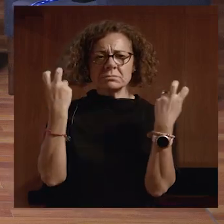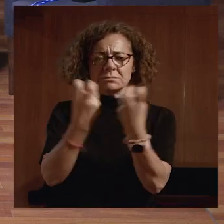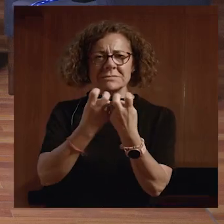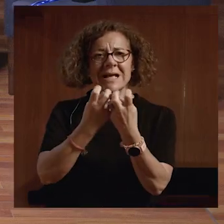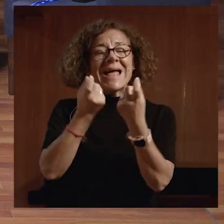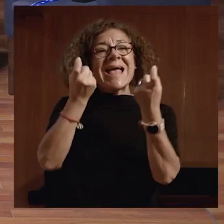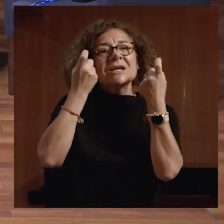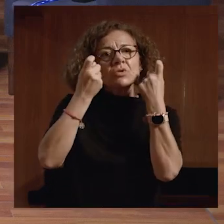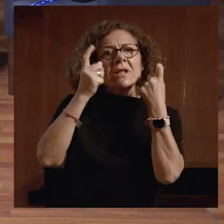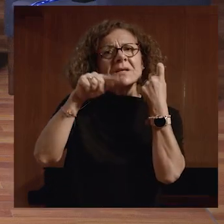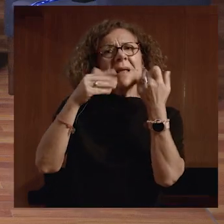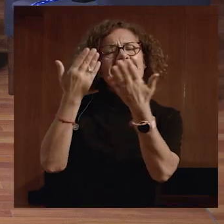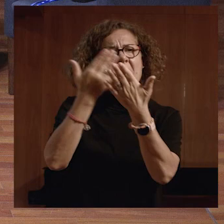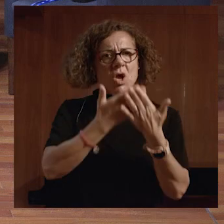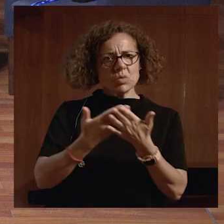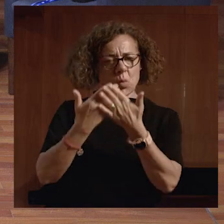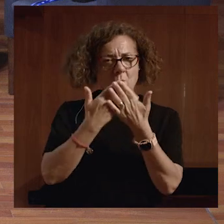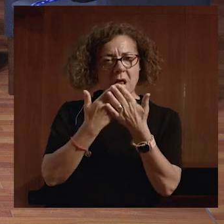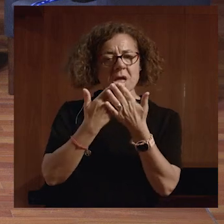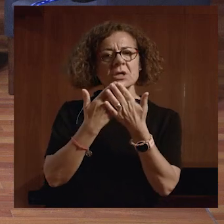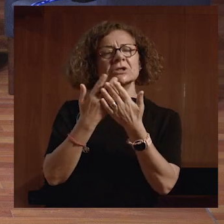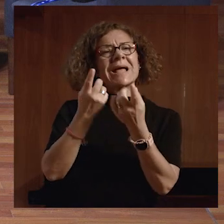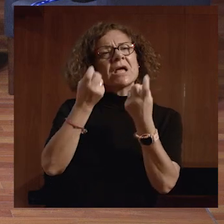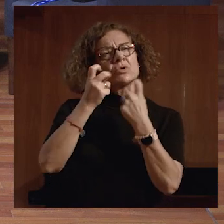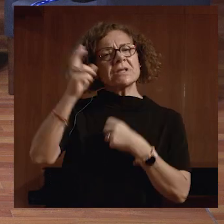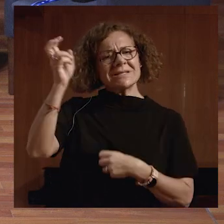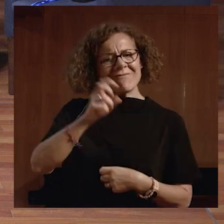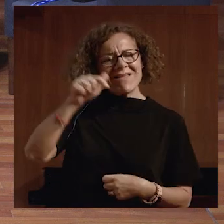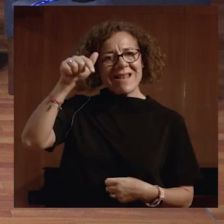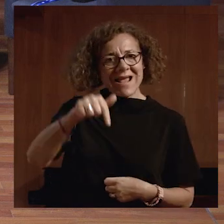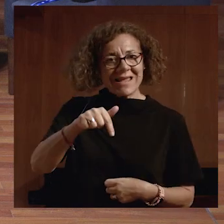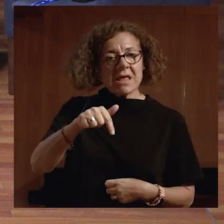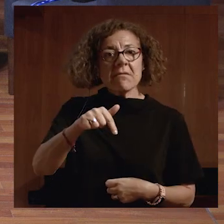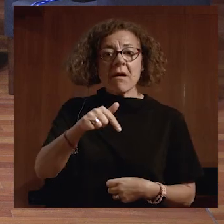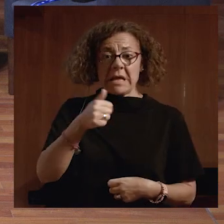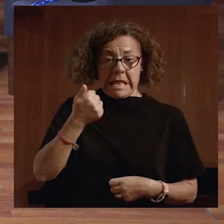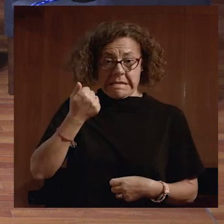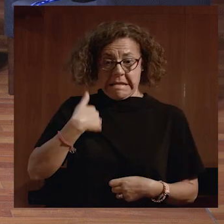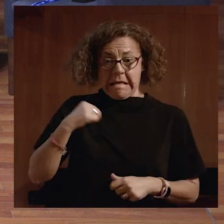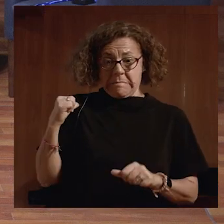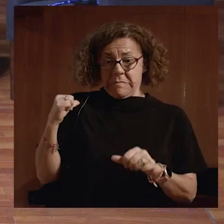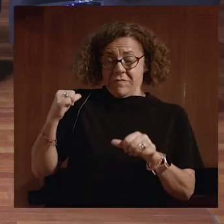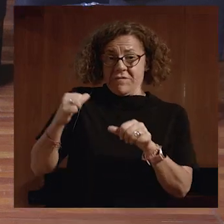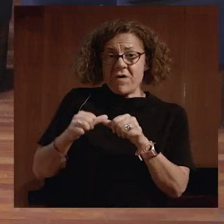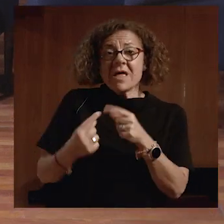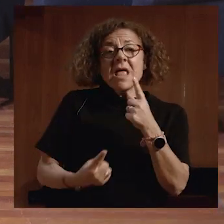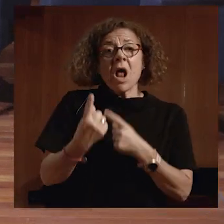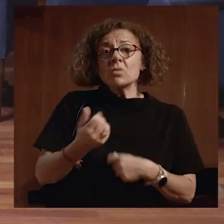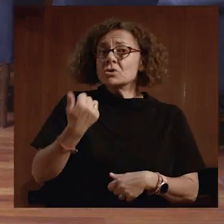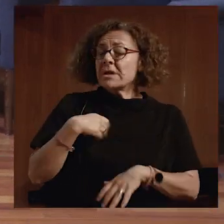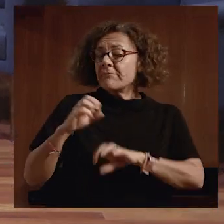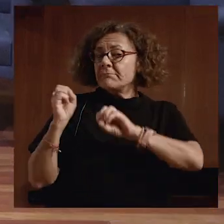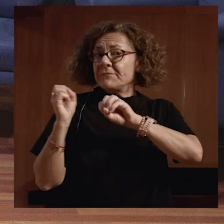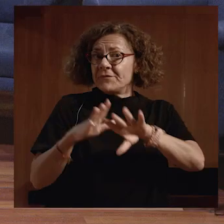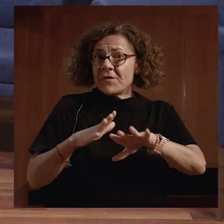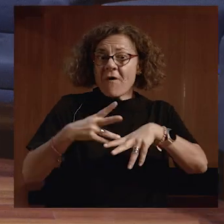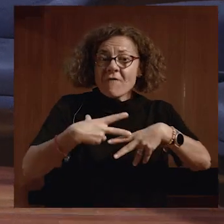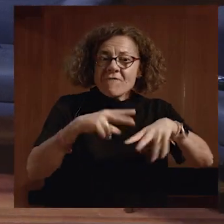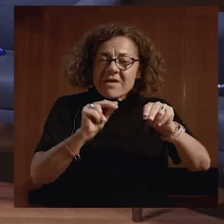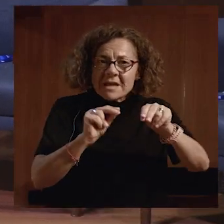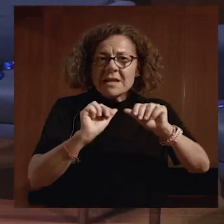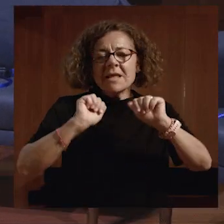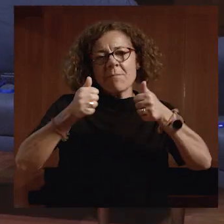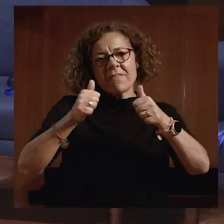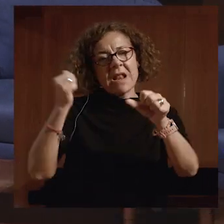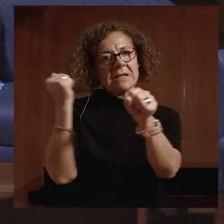students who are just about to leave their studies and embark in the profession. So those of you who are not current